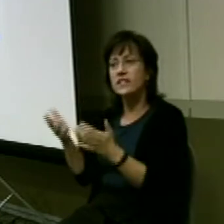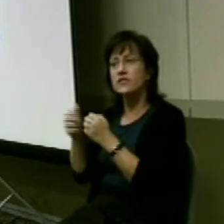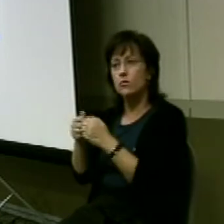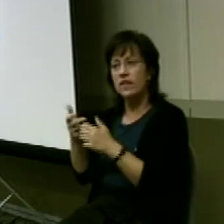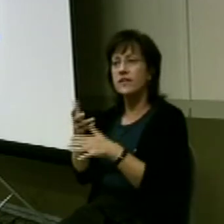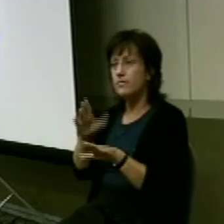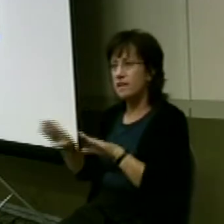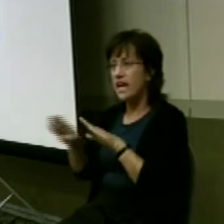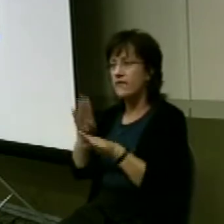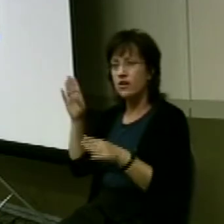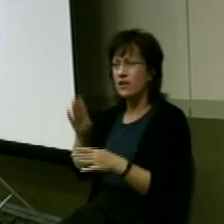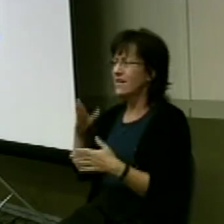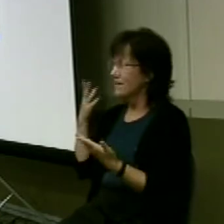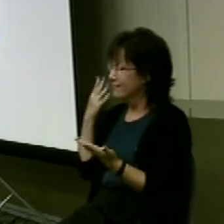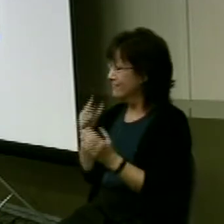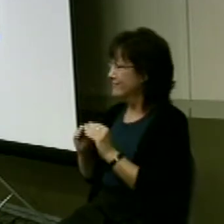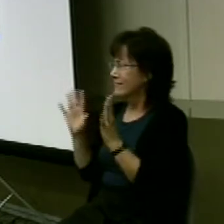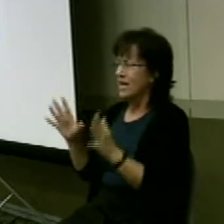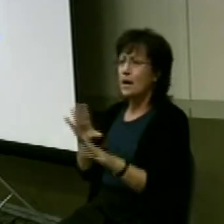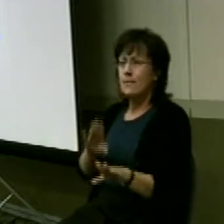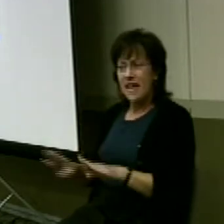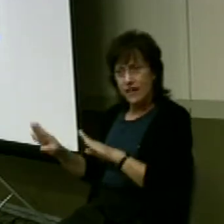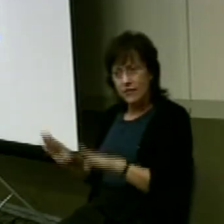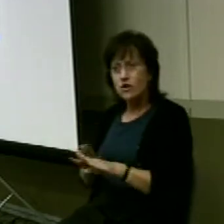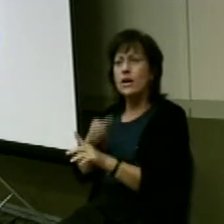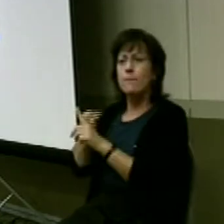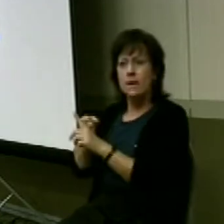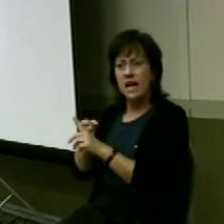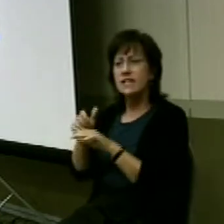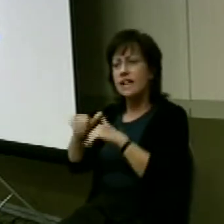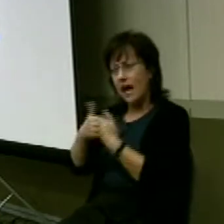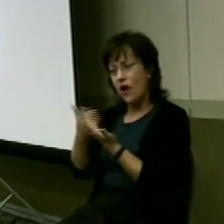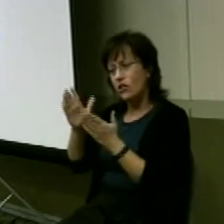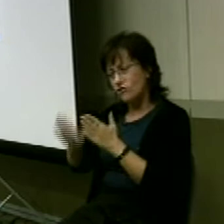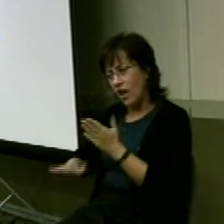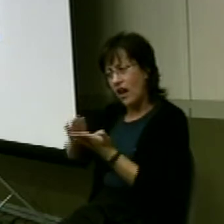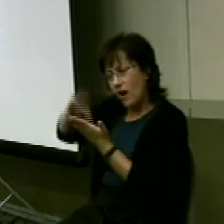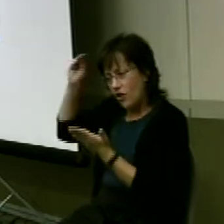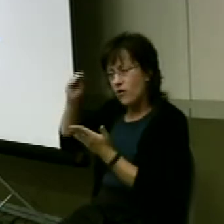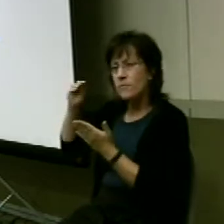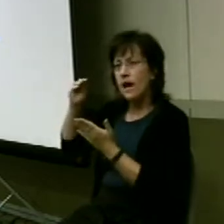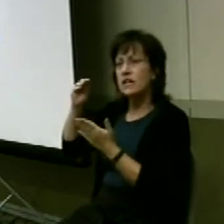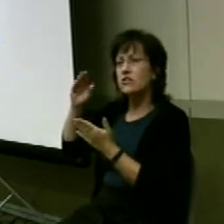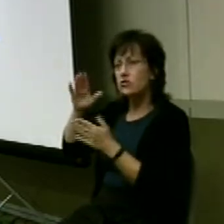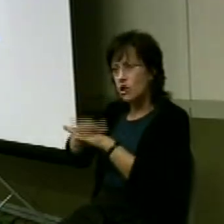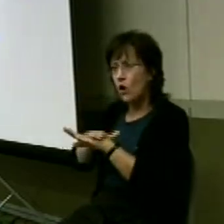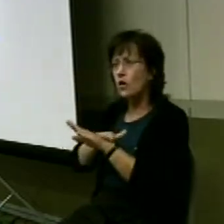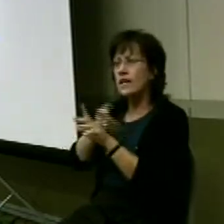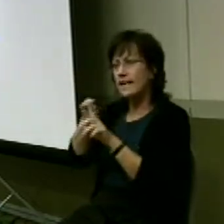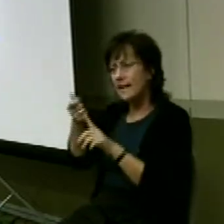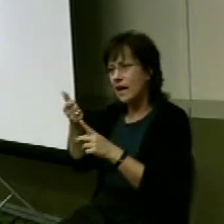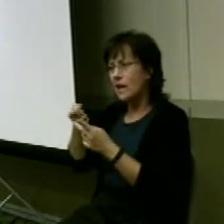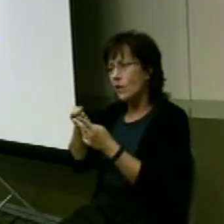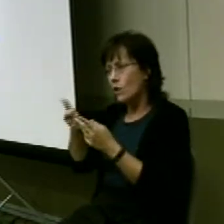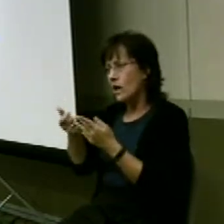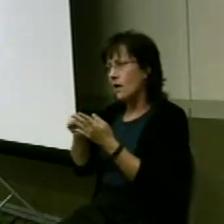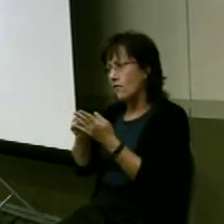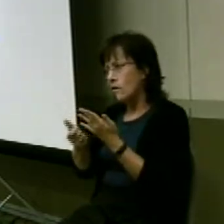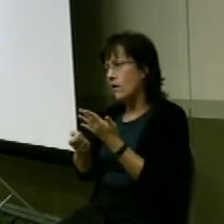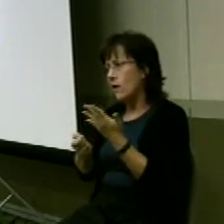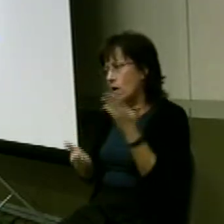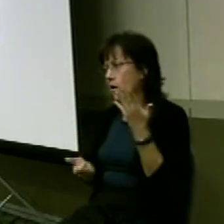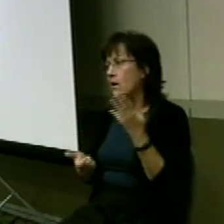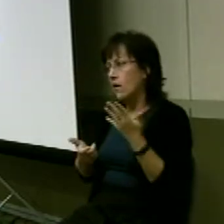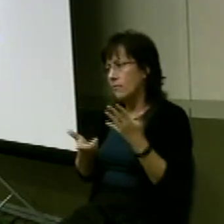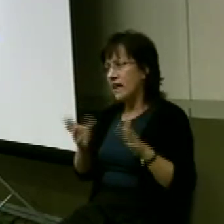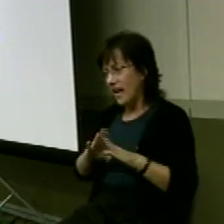And as you can see, a lot of times, behaviors impact the way a child learns. And so by slowly ticking down each